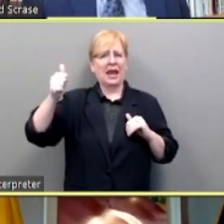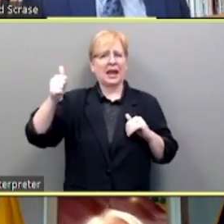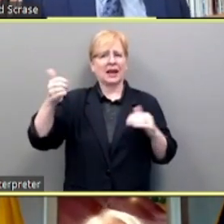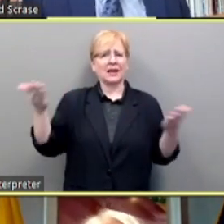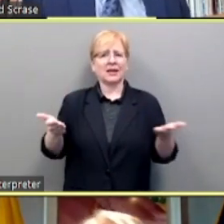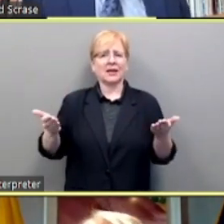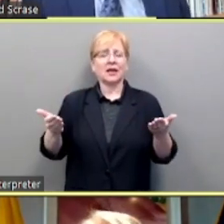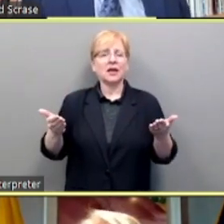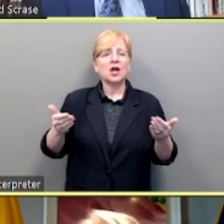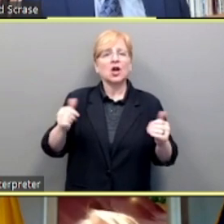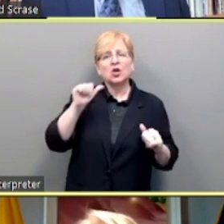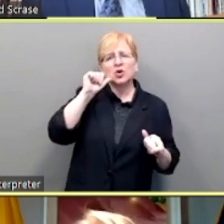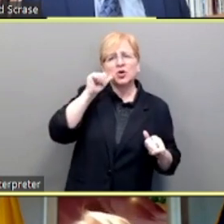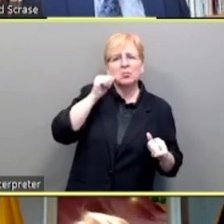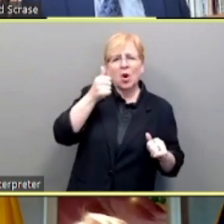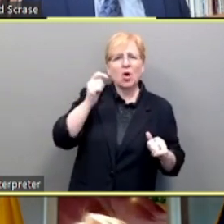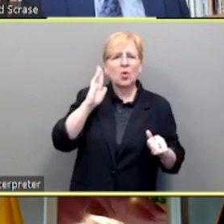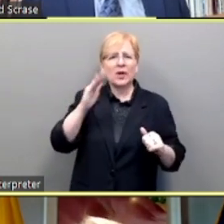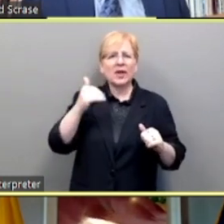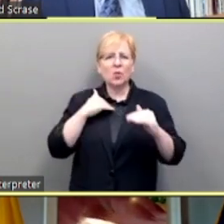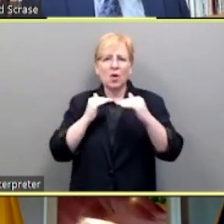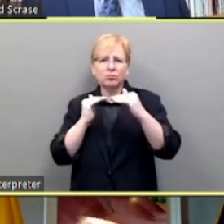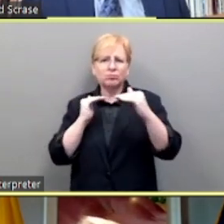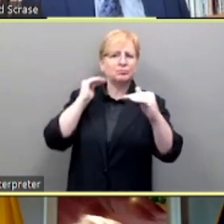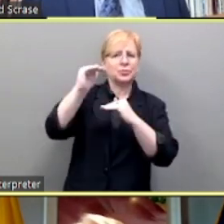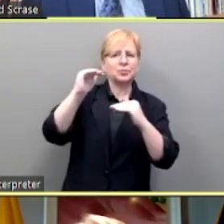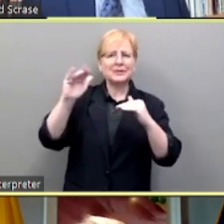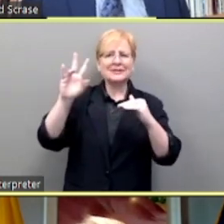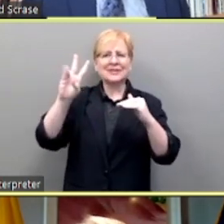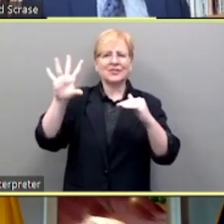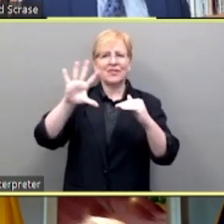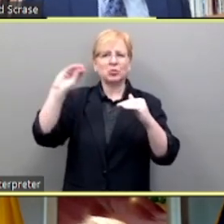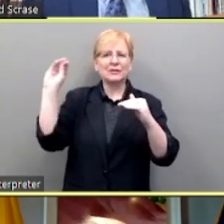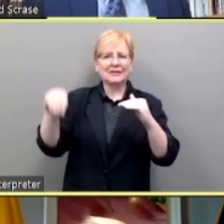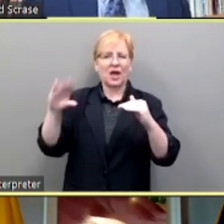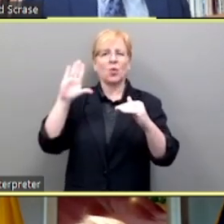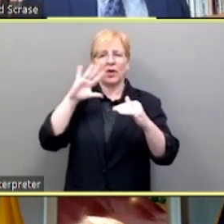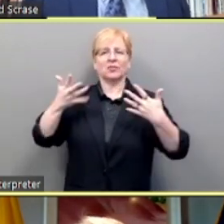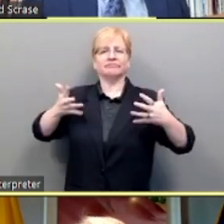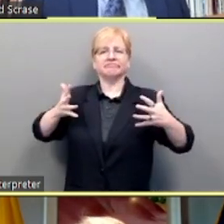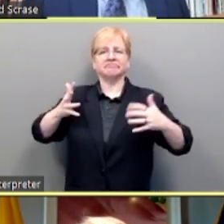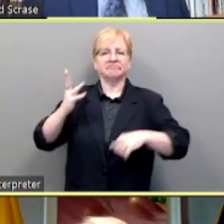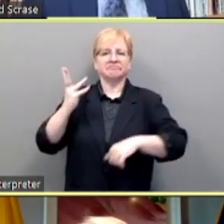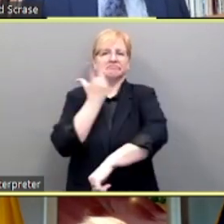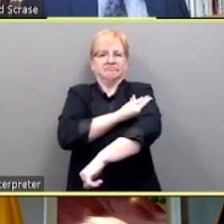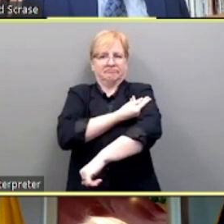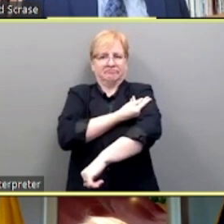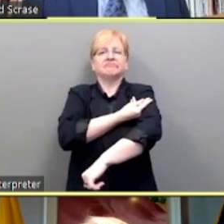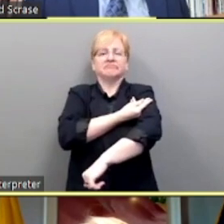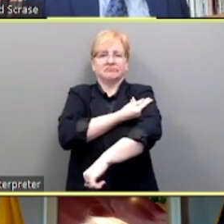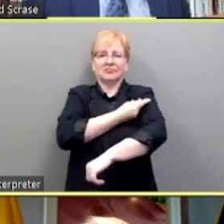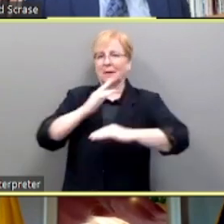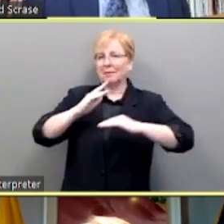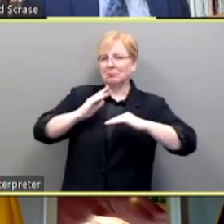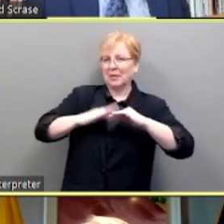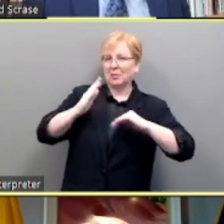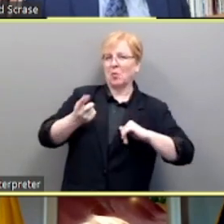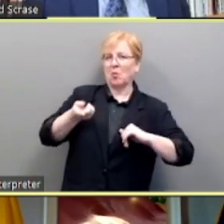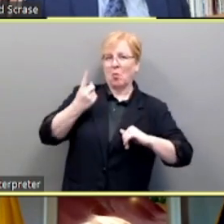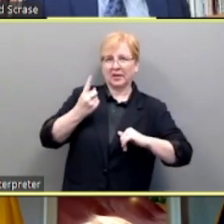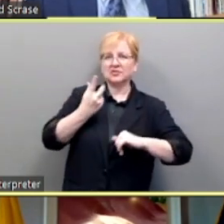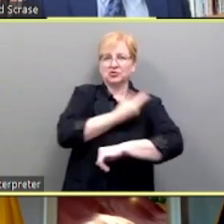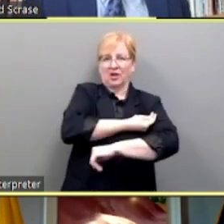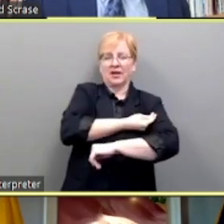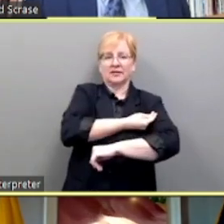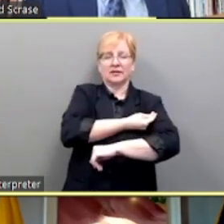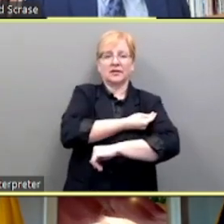break that 75% barrier of New Mexicans who've had at least one shot. You can see we're doing